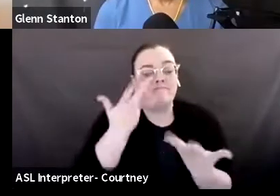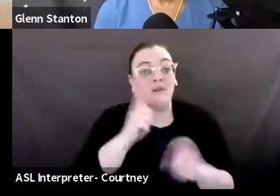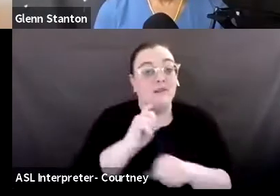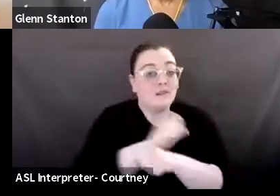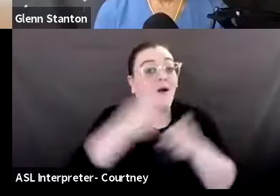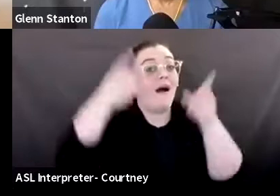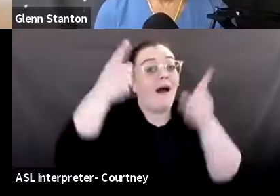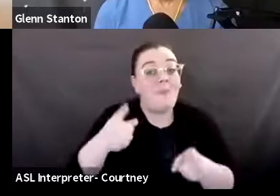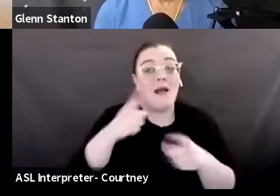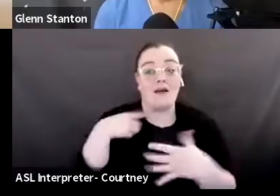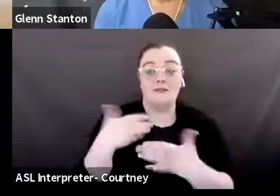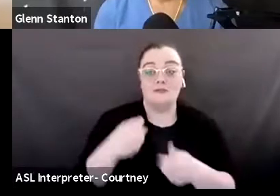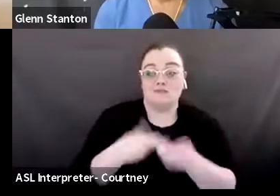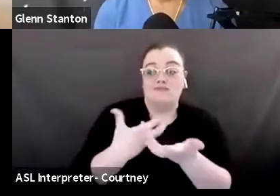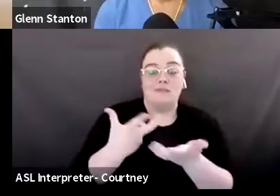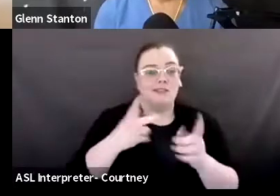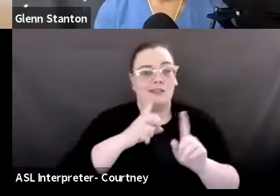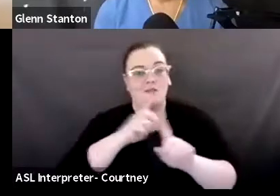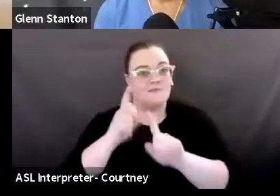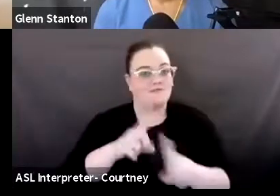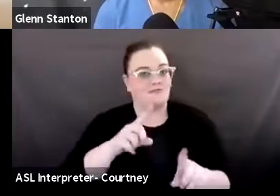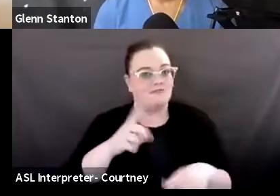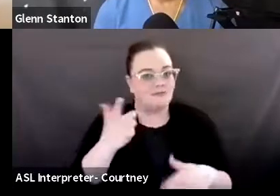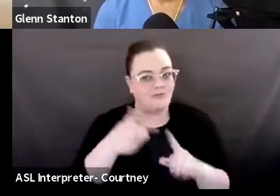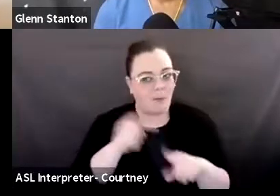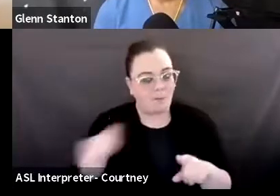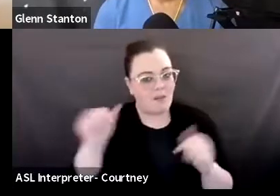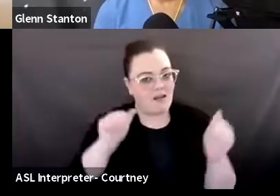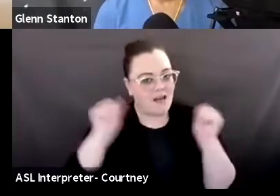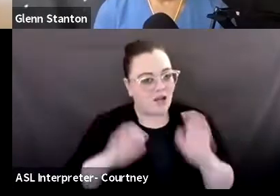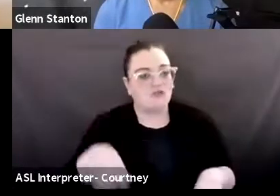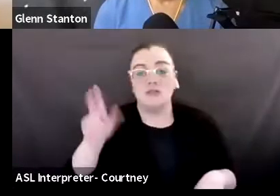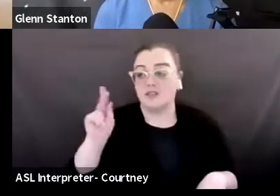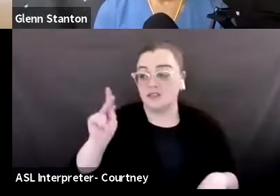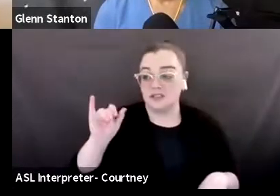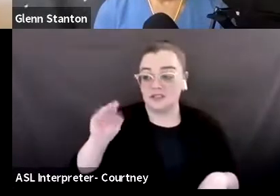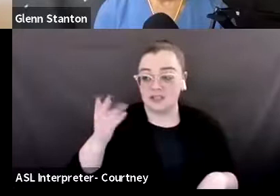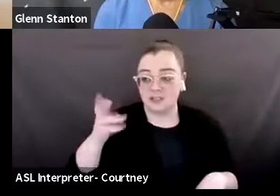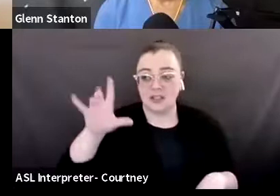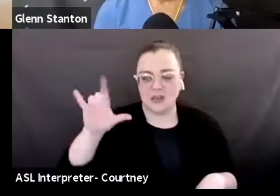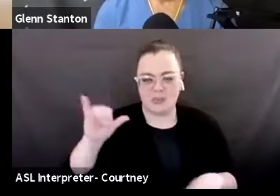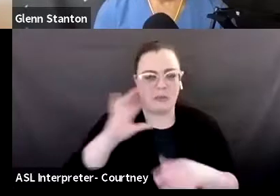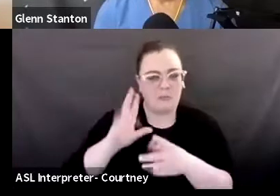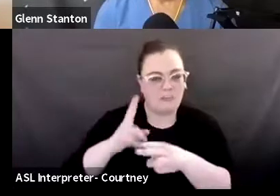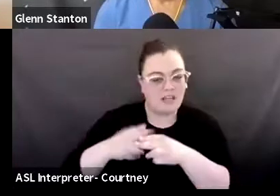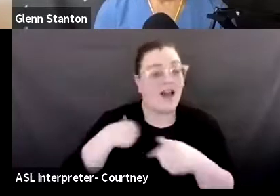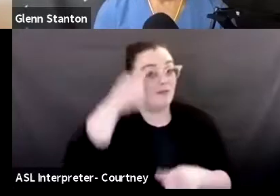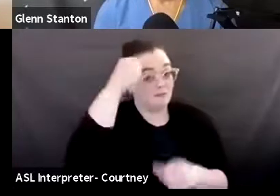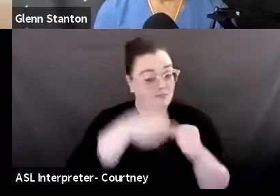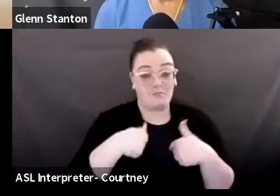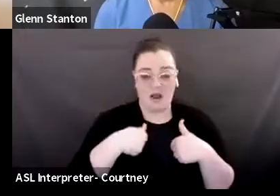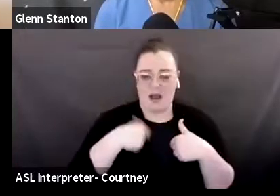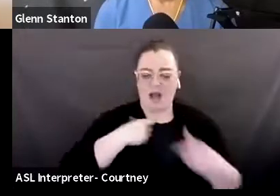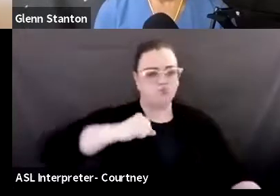a lot of actors. I think, Kimberly was saying that, personally for me, I resisted. I was